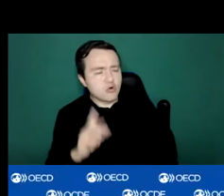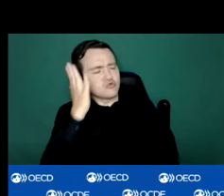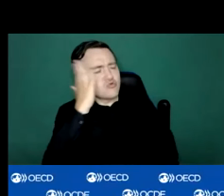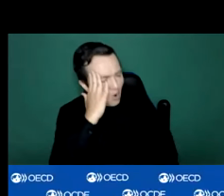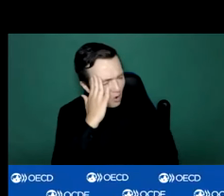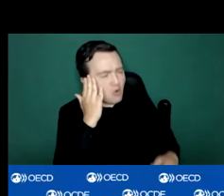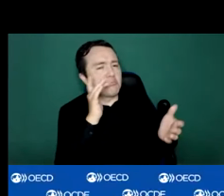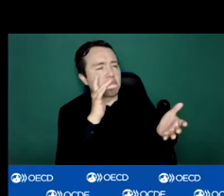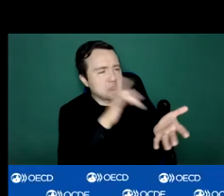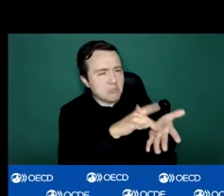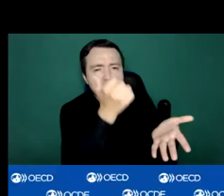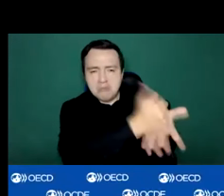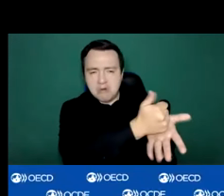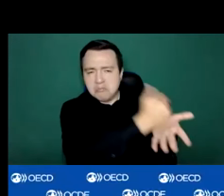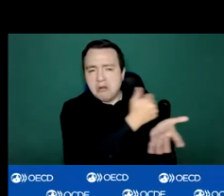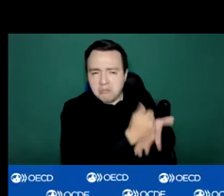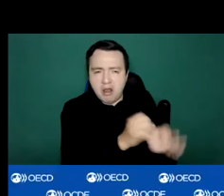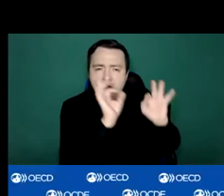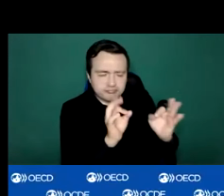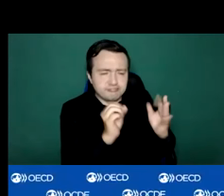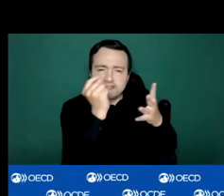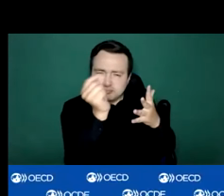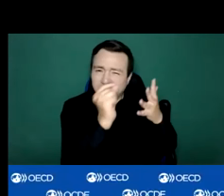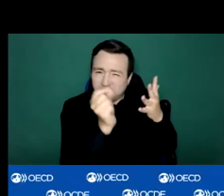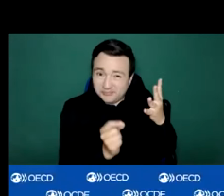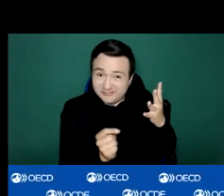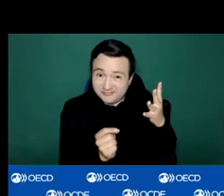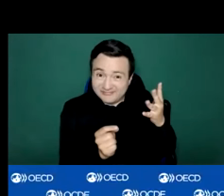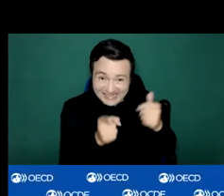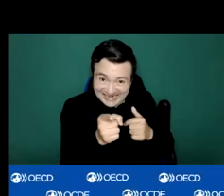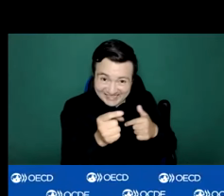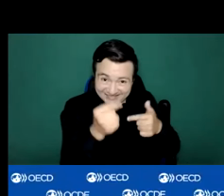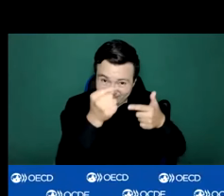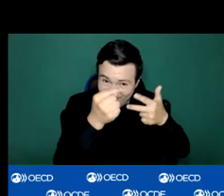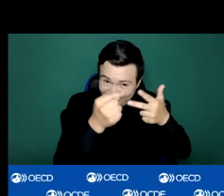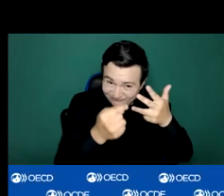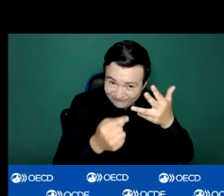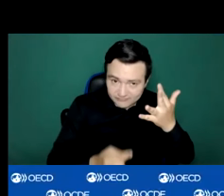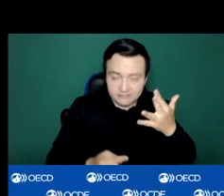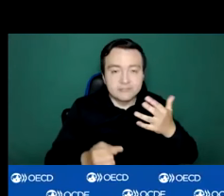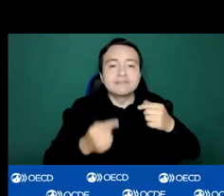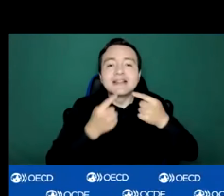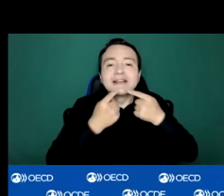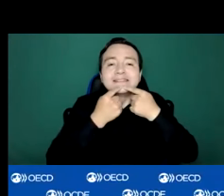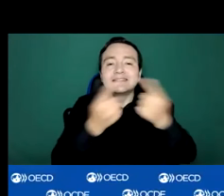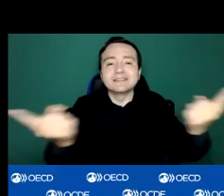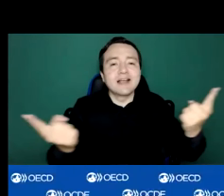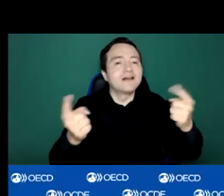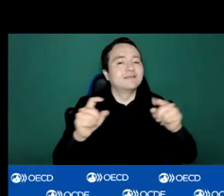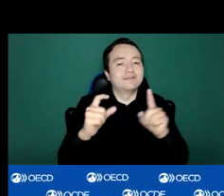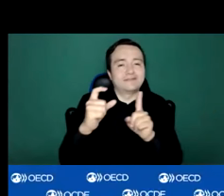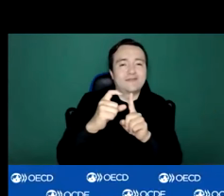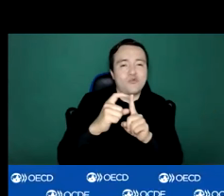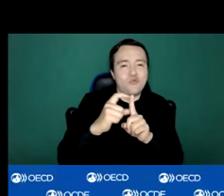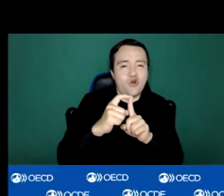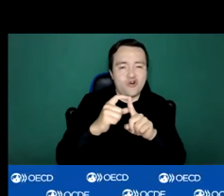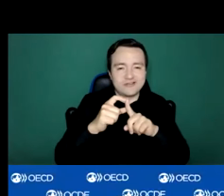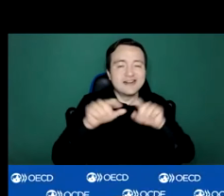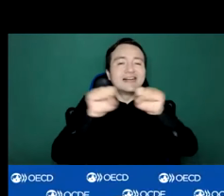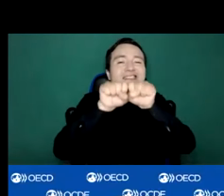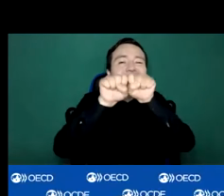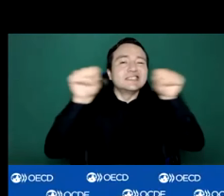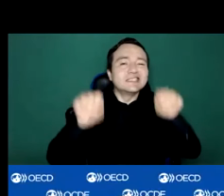care. And here, I think that what we have in times of COVID highlight the importance